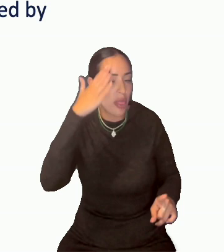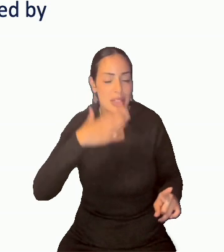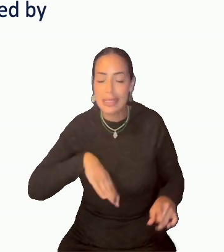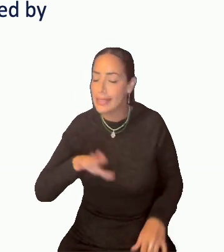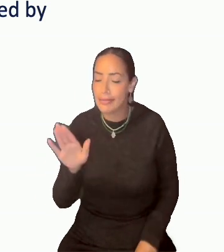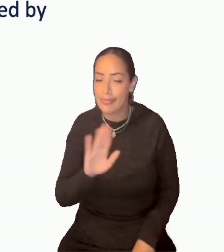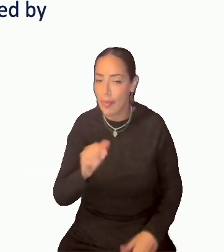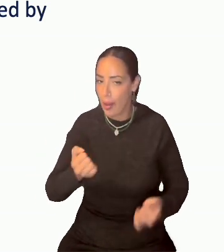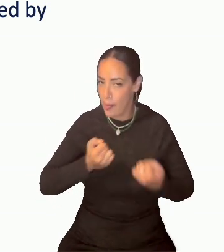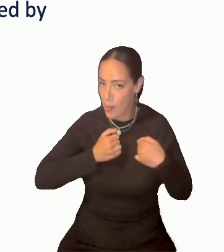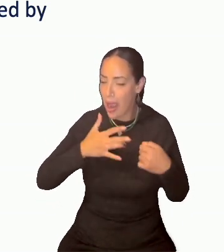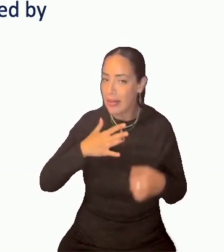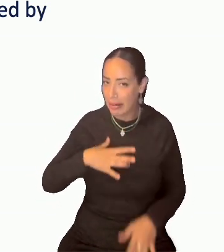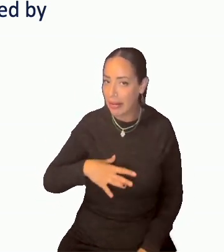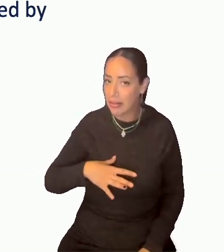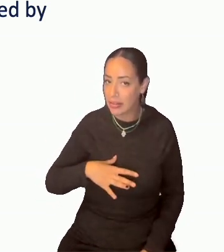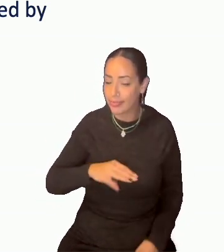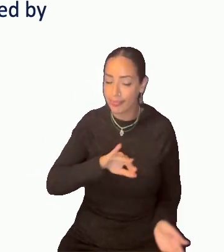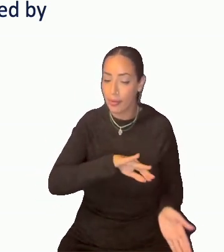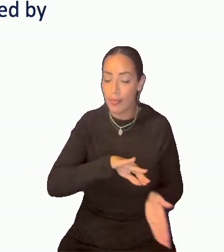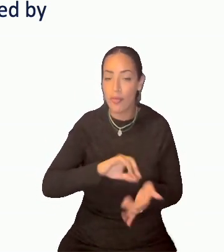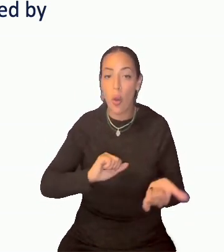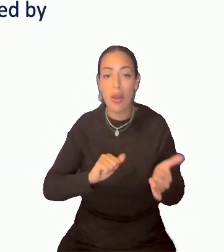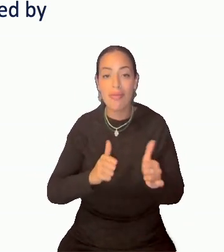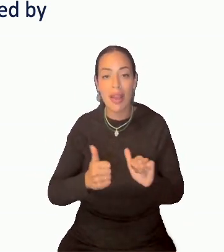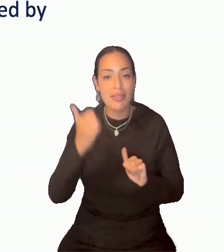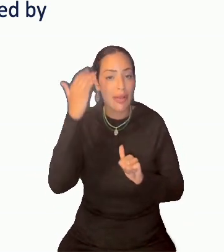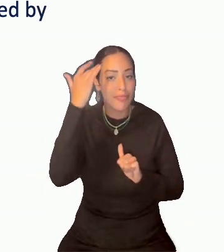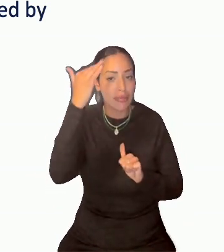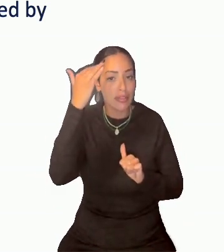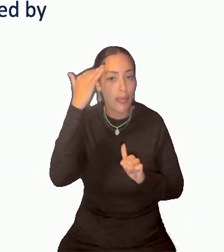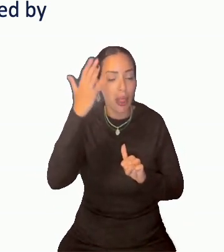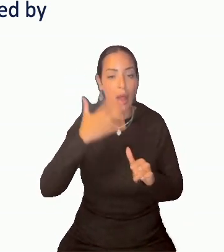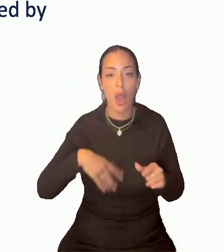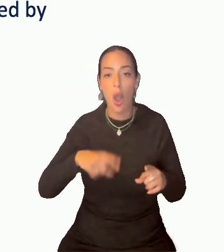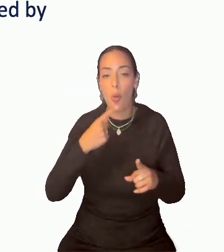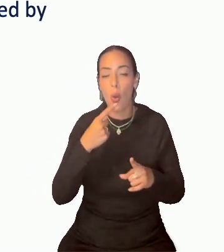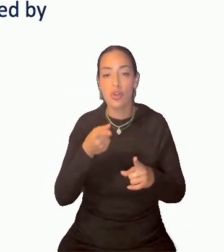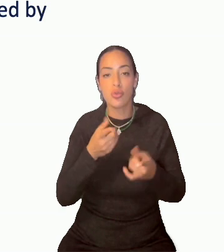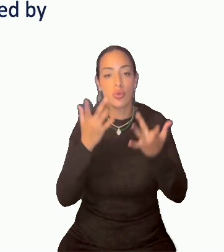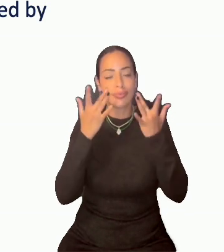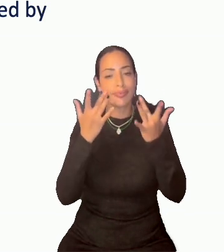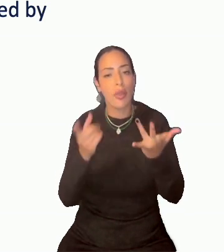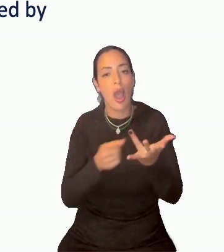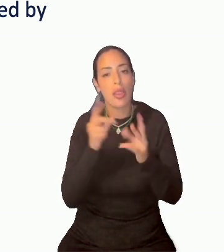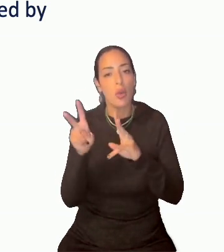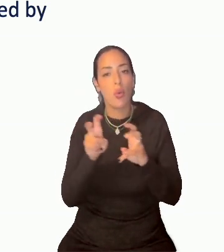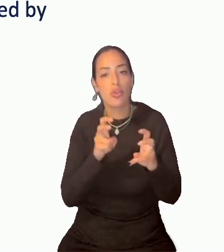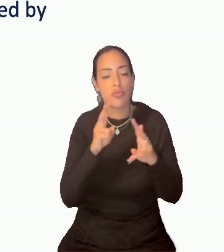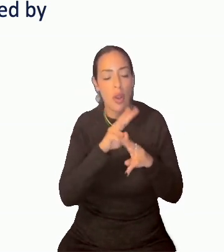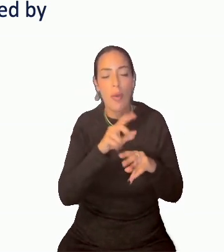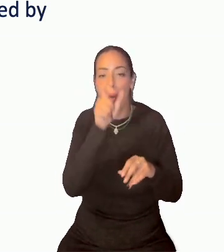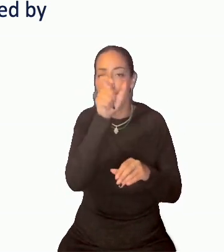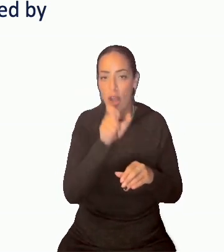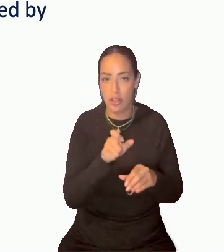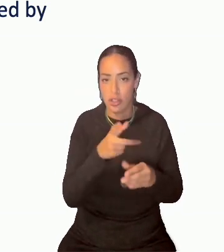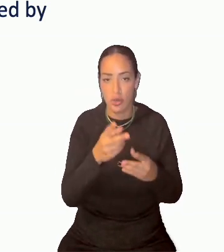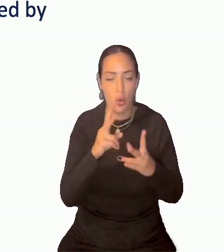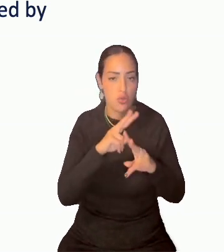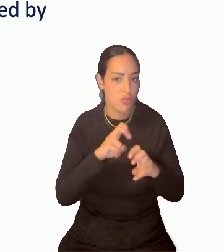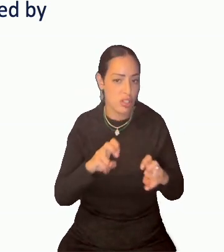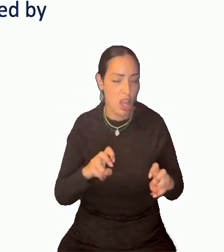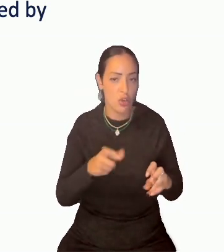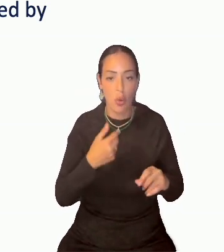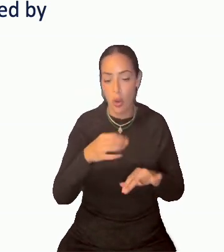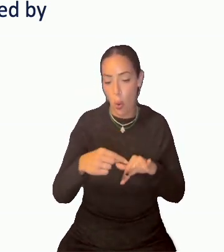need. Before moving on to the next principle, I'd like to share another quote from a research participant, a bereaved wife whose